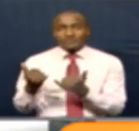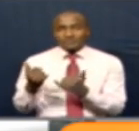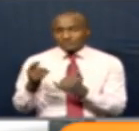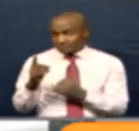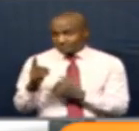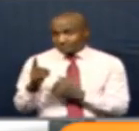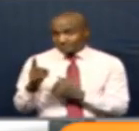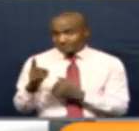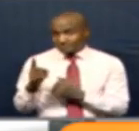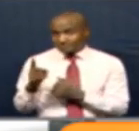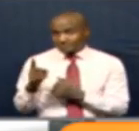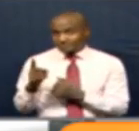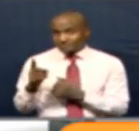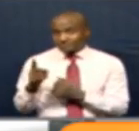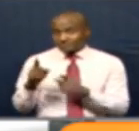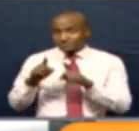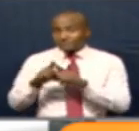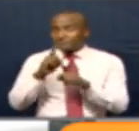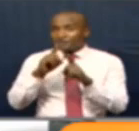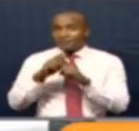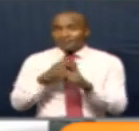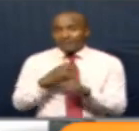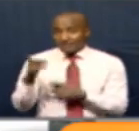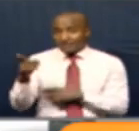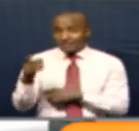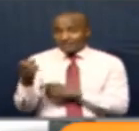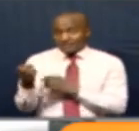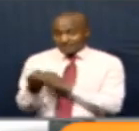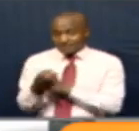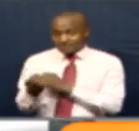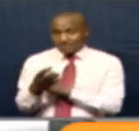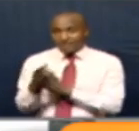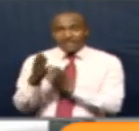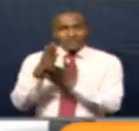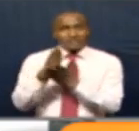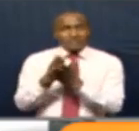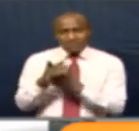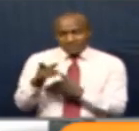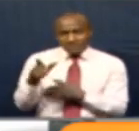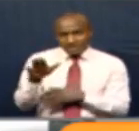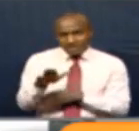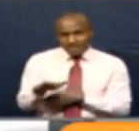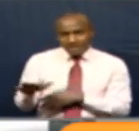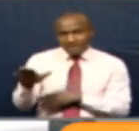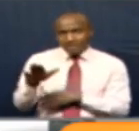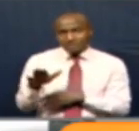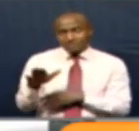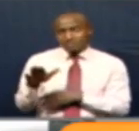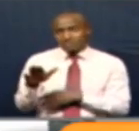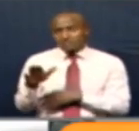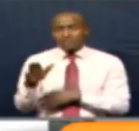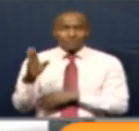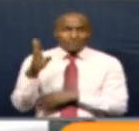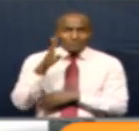as my brother has said, some of these areas, what you say, some of the